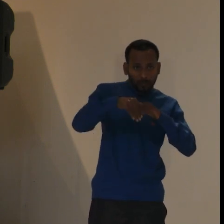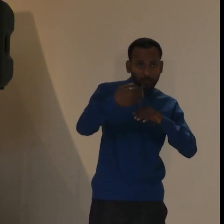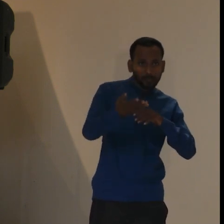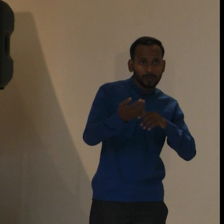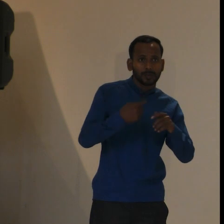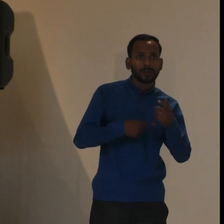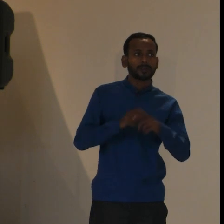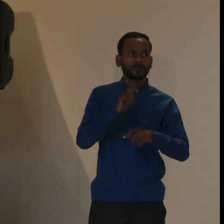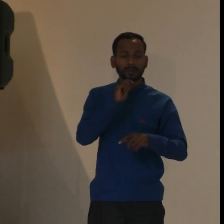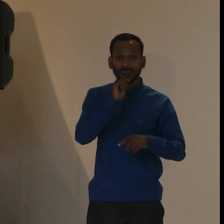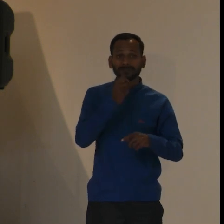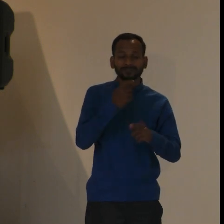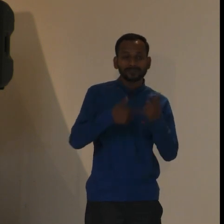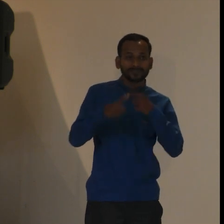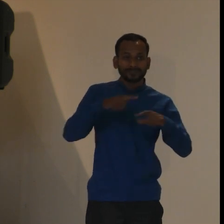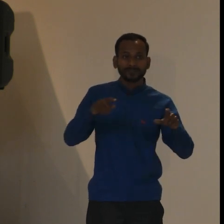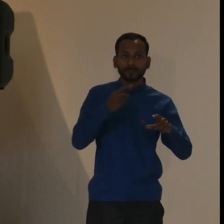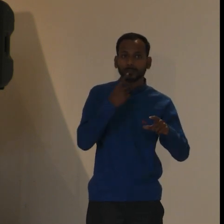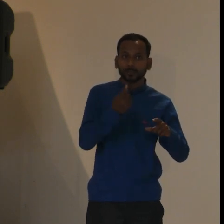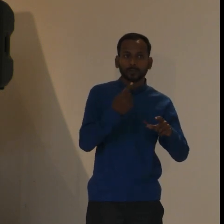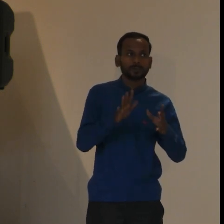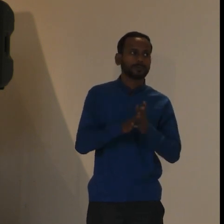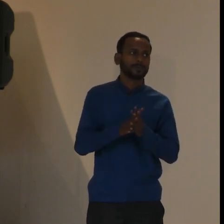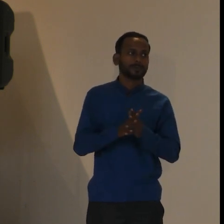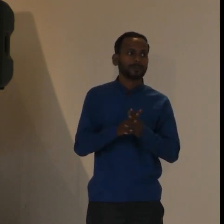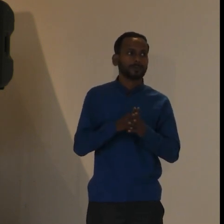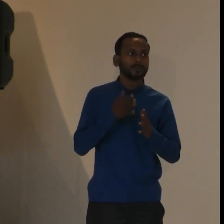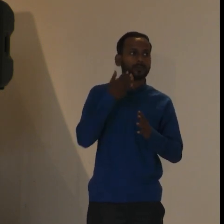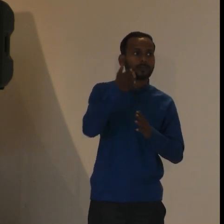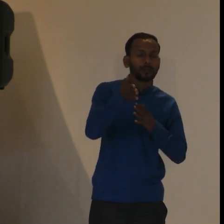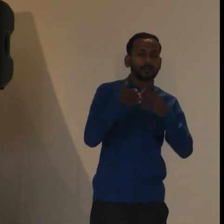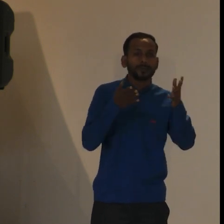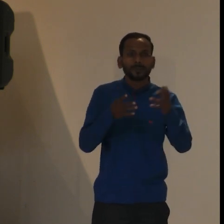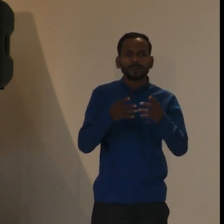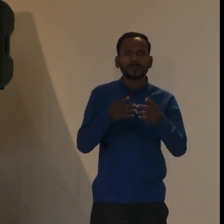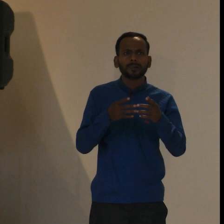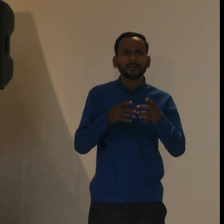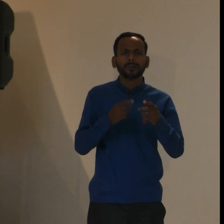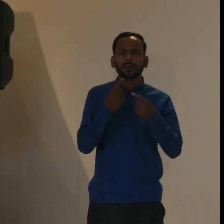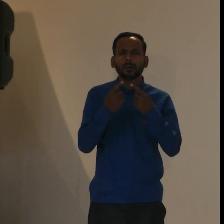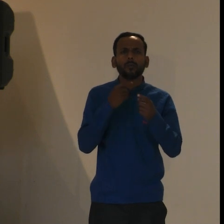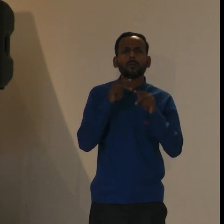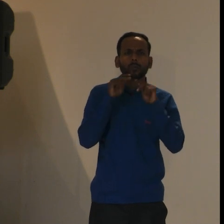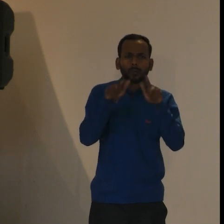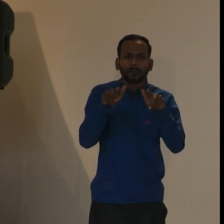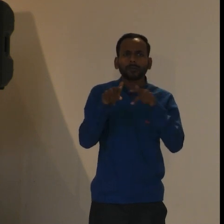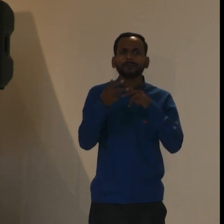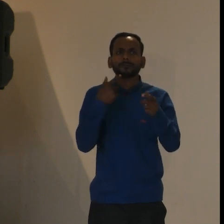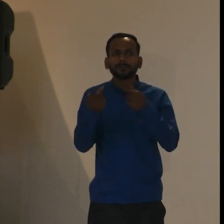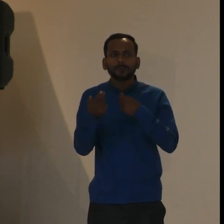speak any Mandarin. However, they took the effort to, while everybody was speaking in Mandarin, to